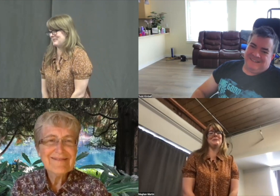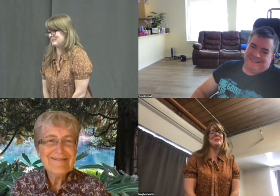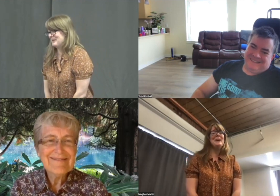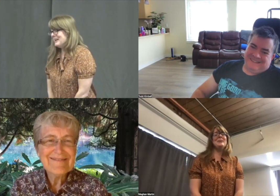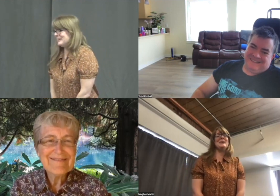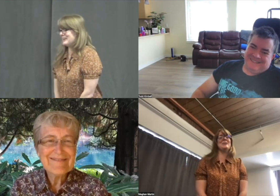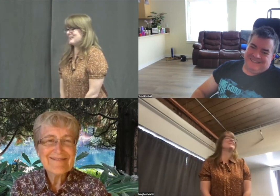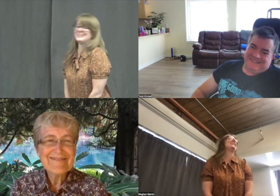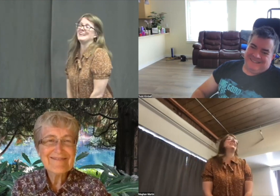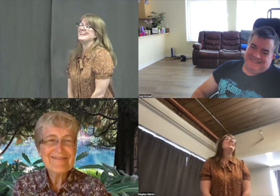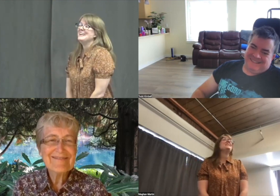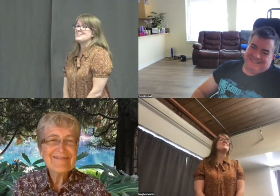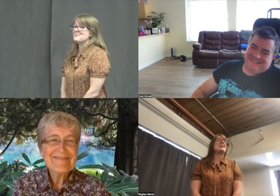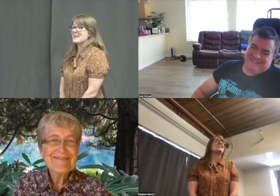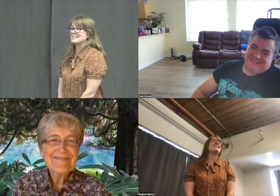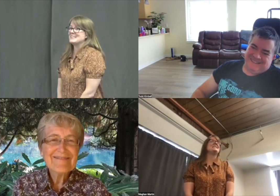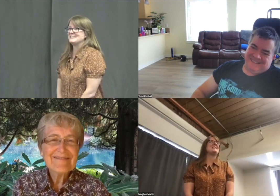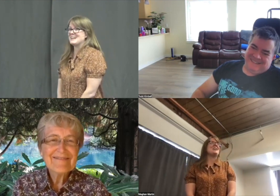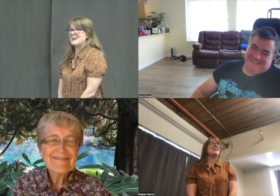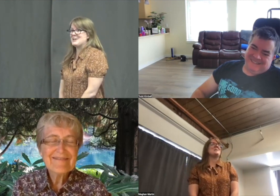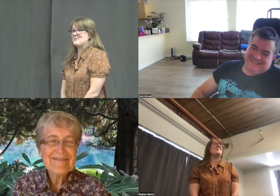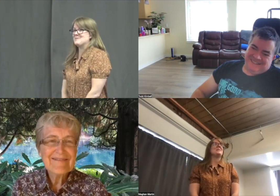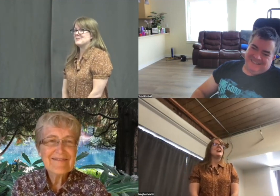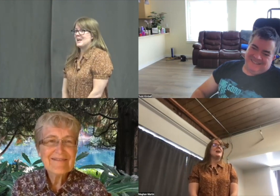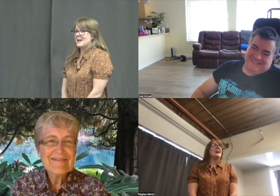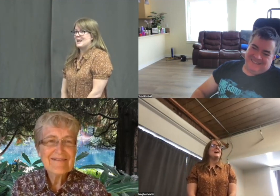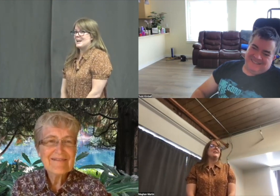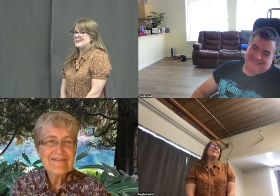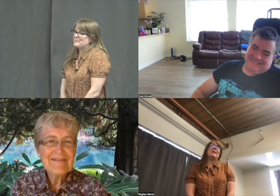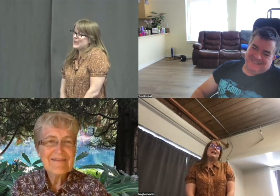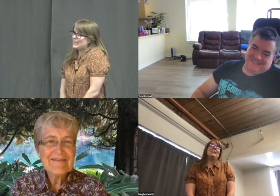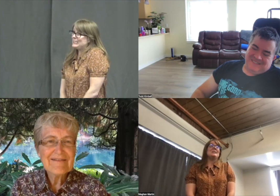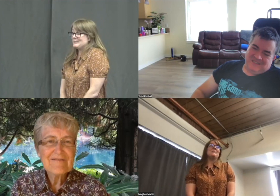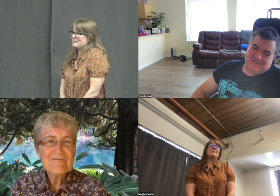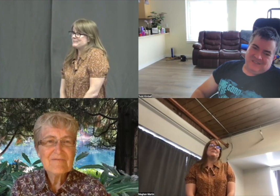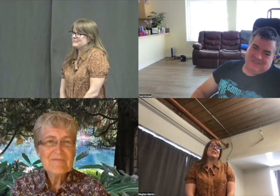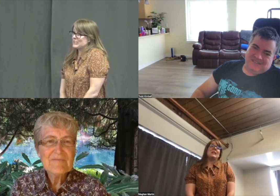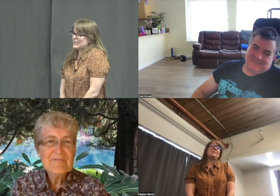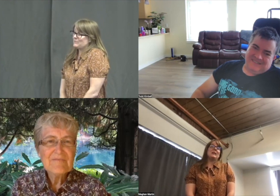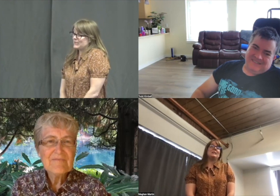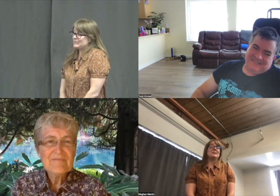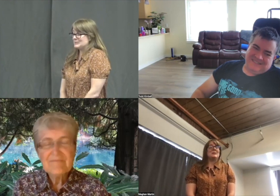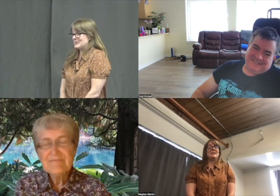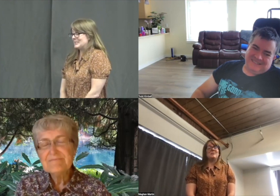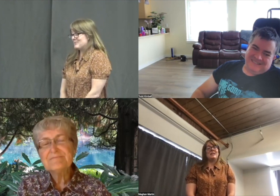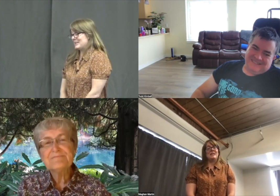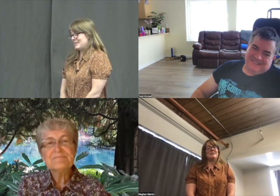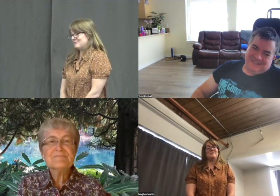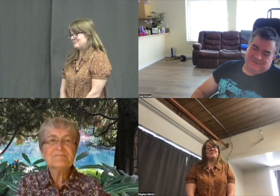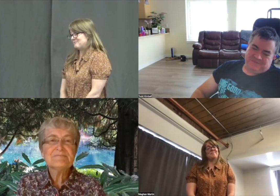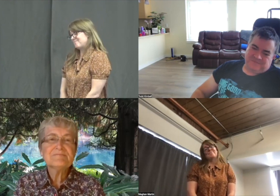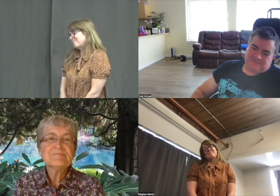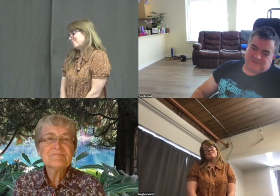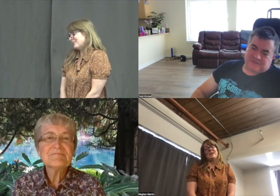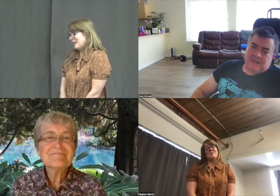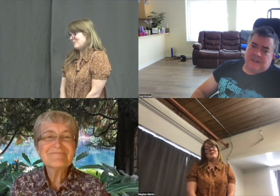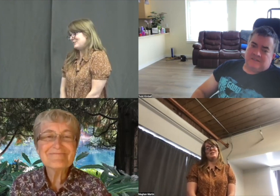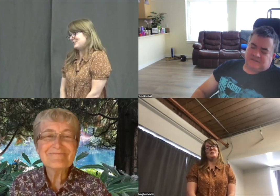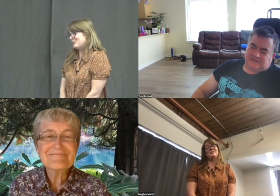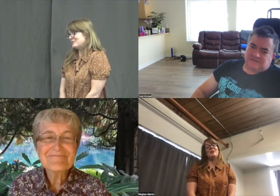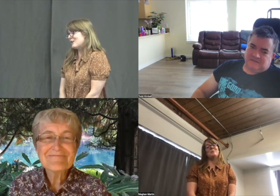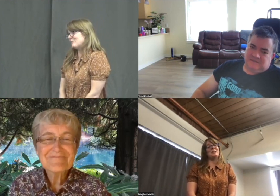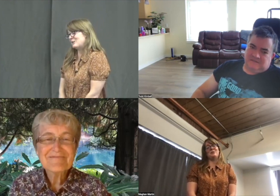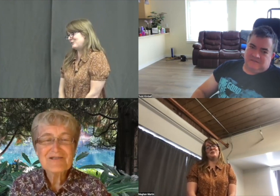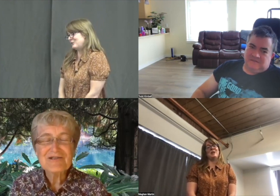love the pandas. But giant pandas bring in the money. I mean,